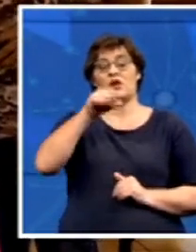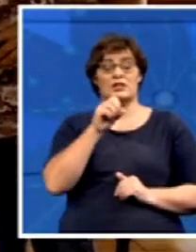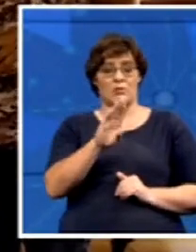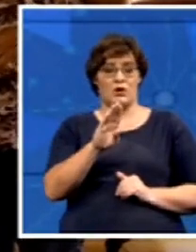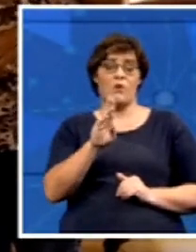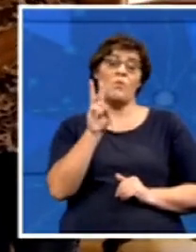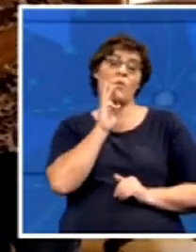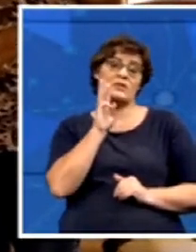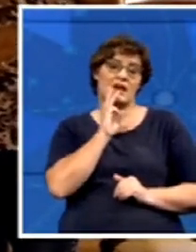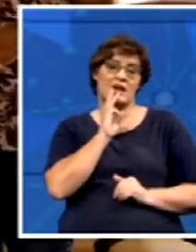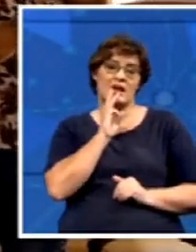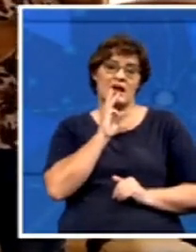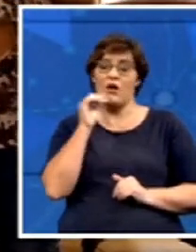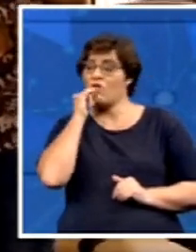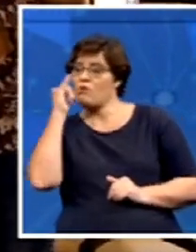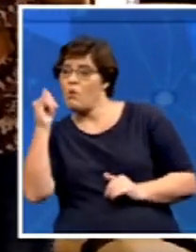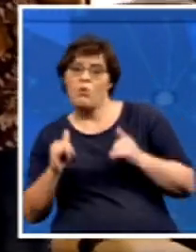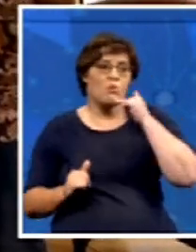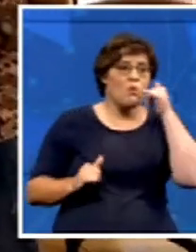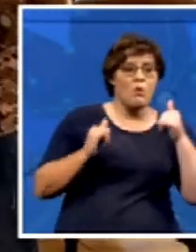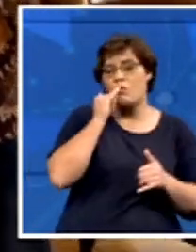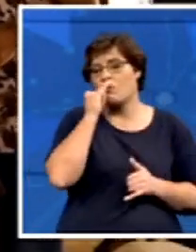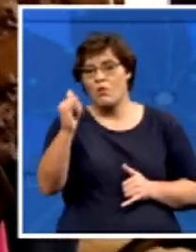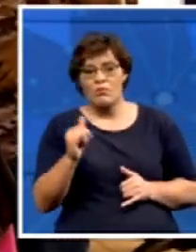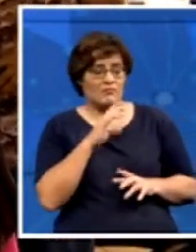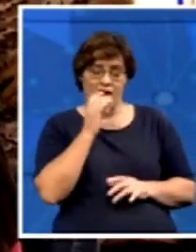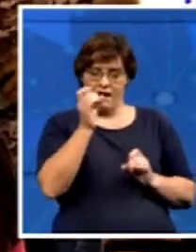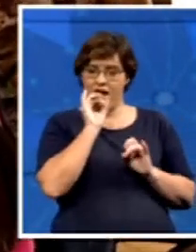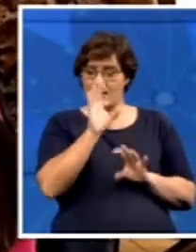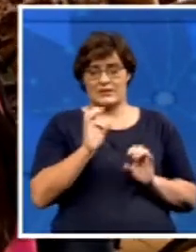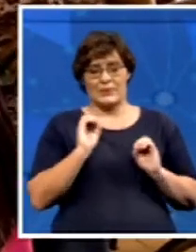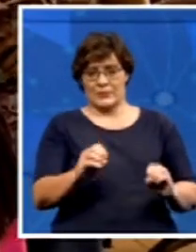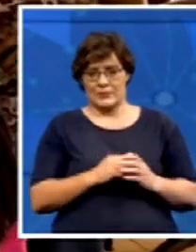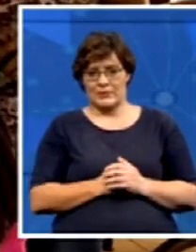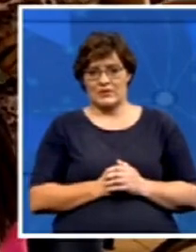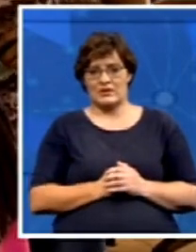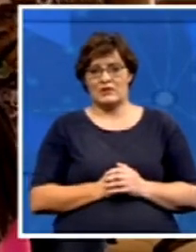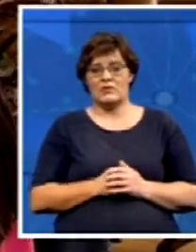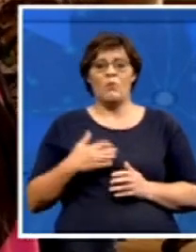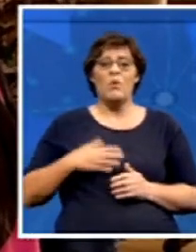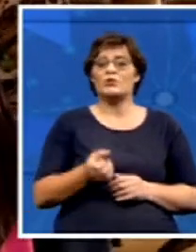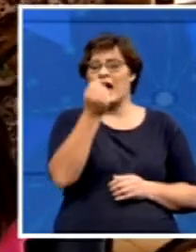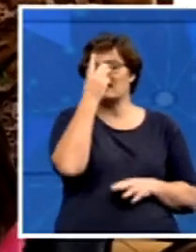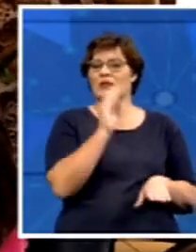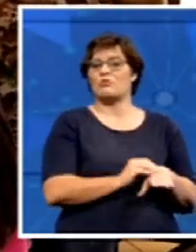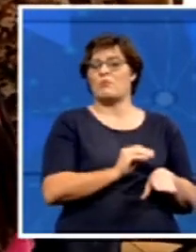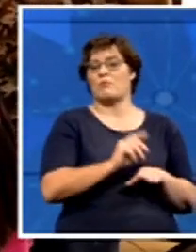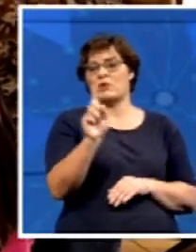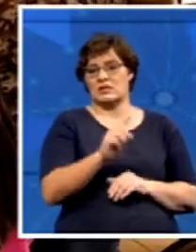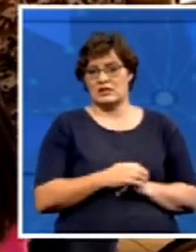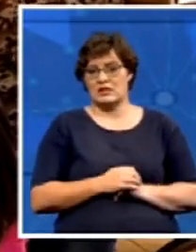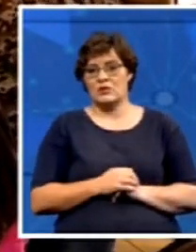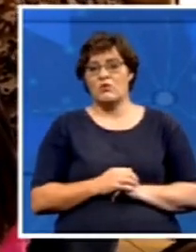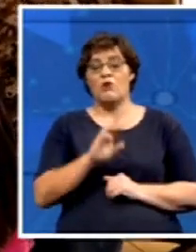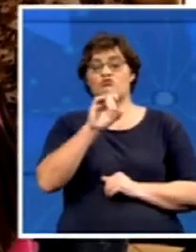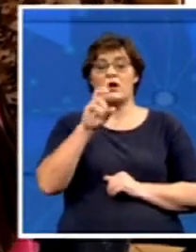everyone possible. No one is answering their phones. We're simply trying to understand what the problem is because Rand Water had indicated yesterday